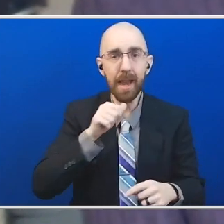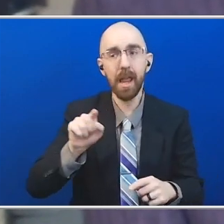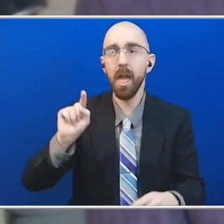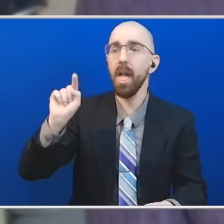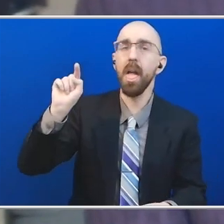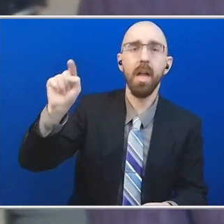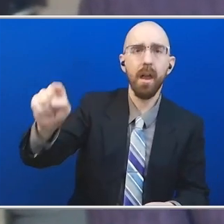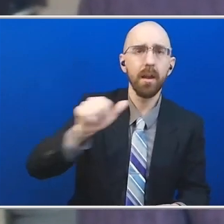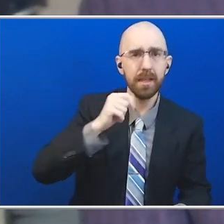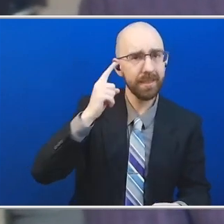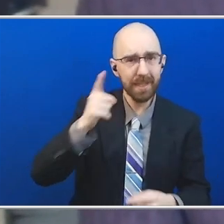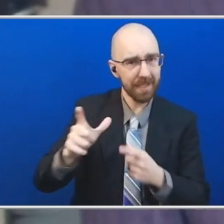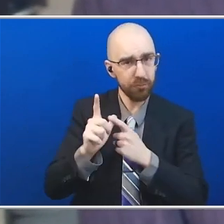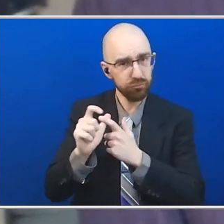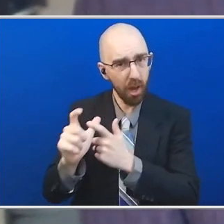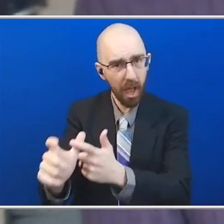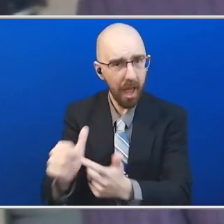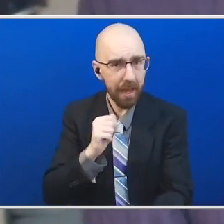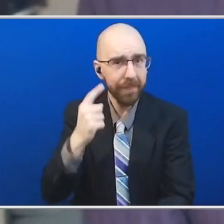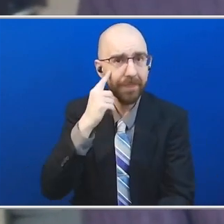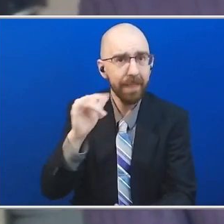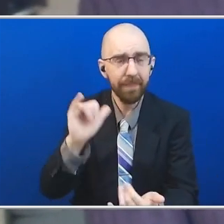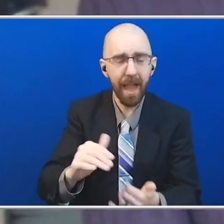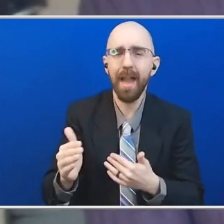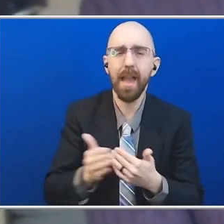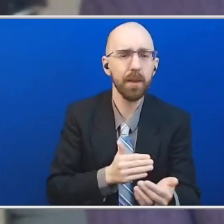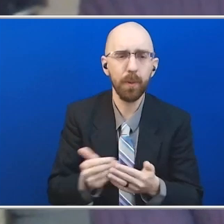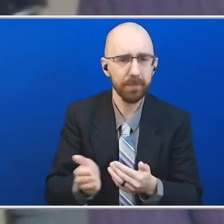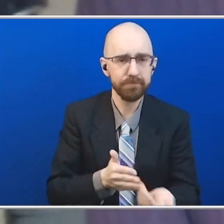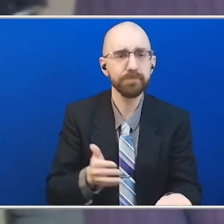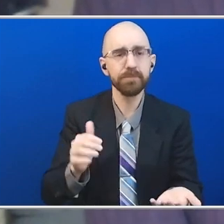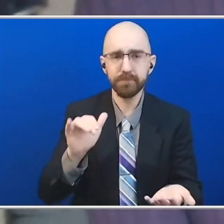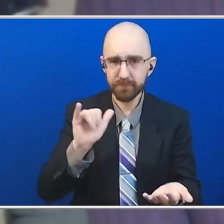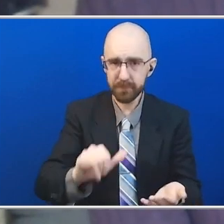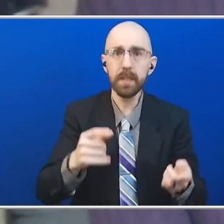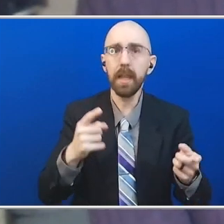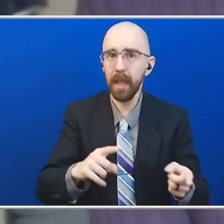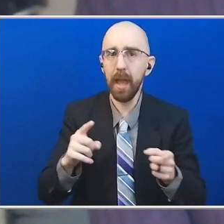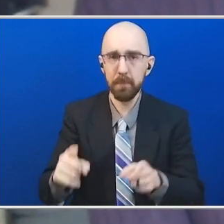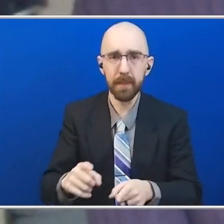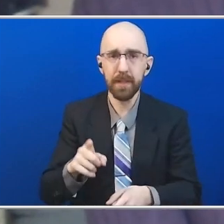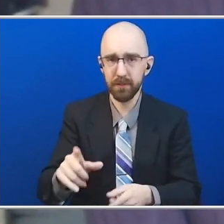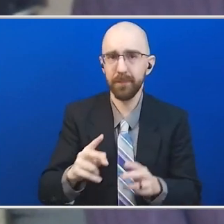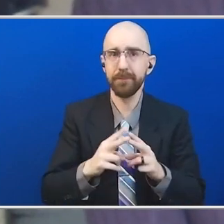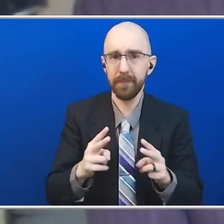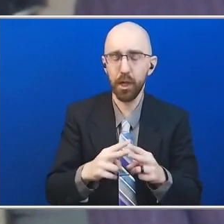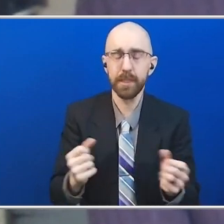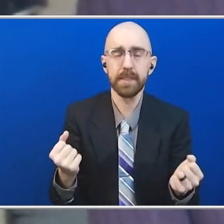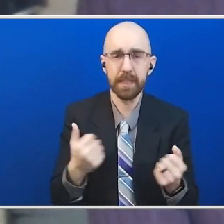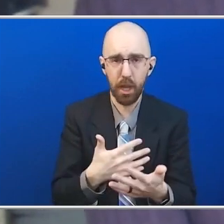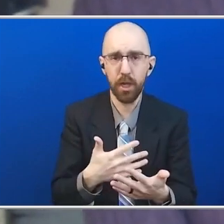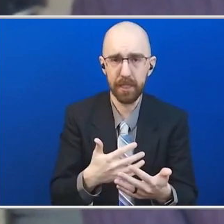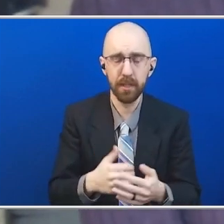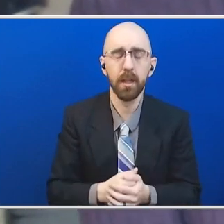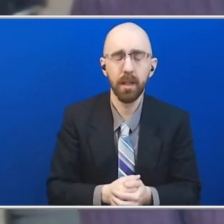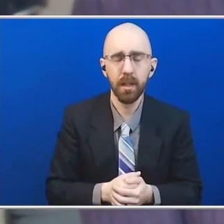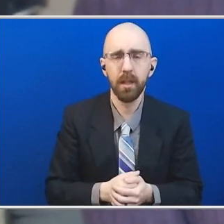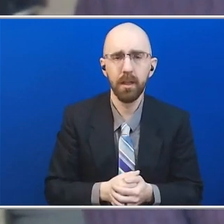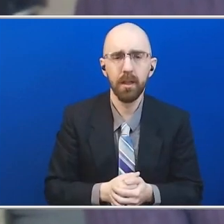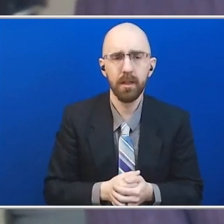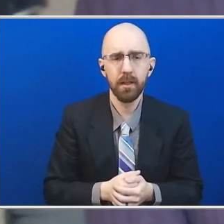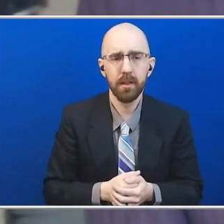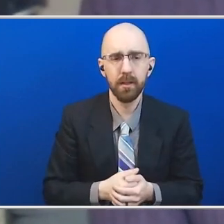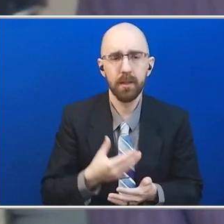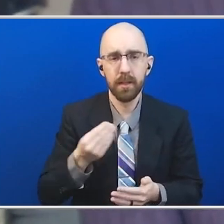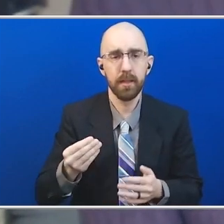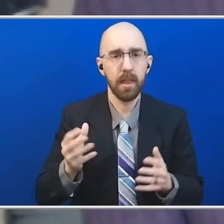he'd be running. Anyway, so that did happen, and that was very, very scary. And the